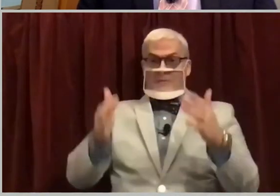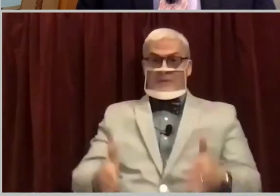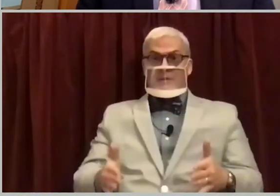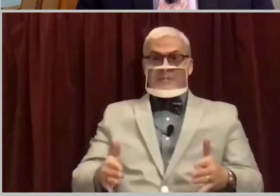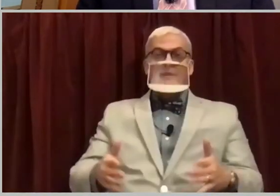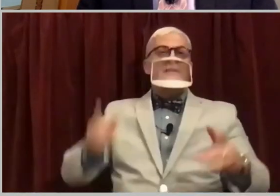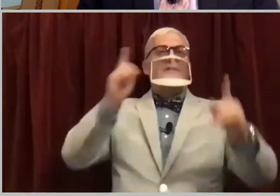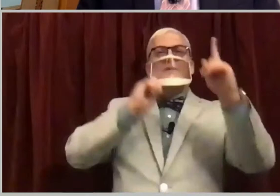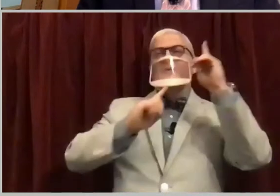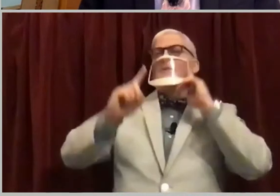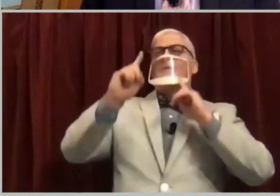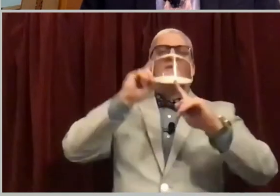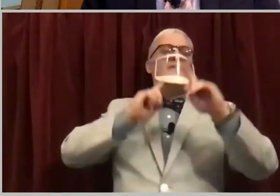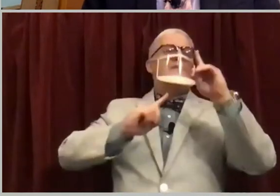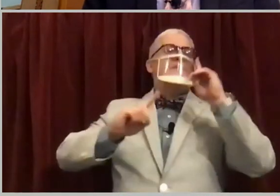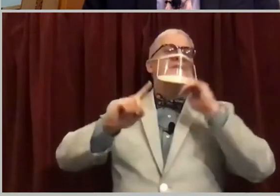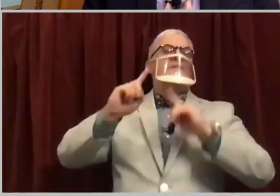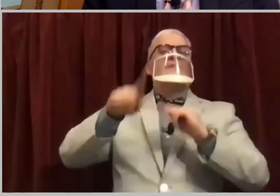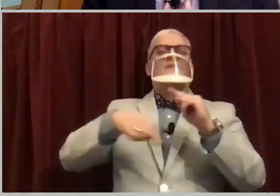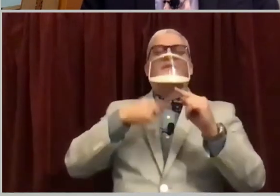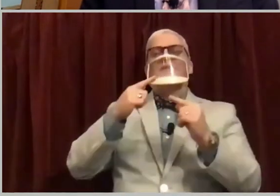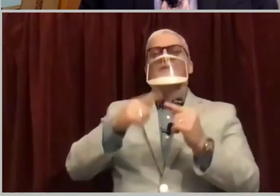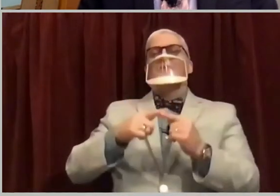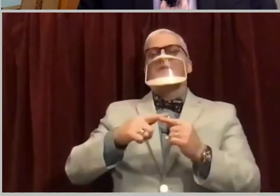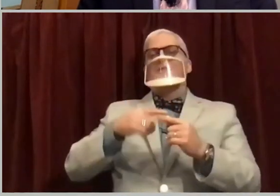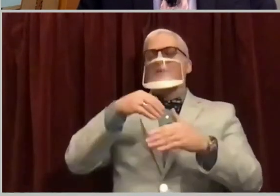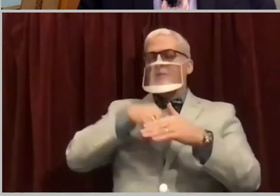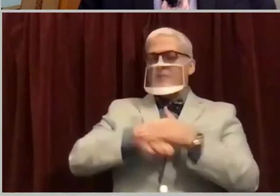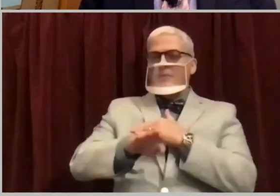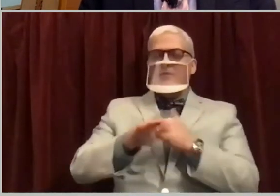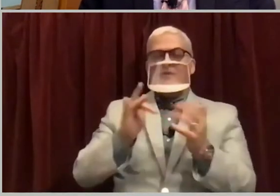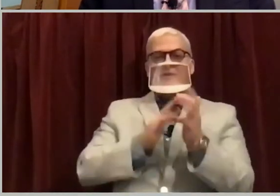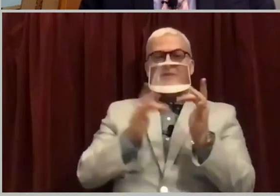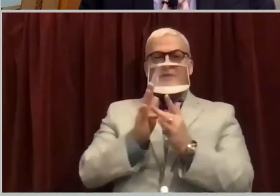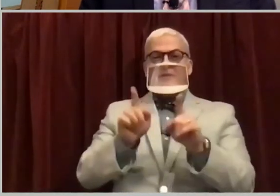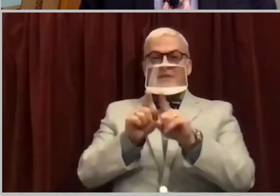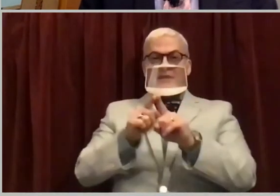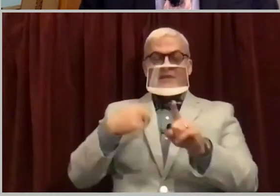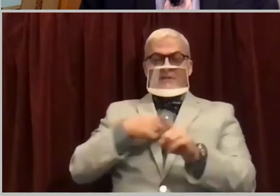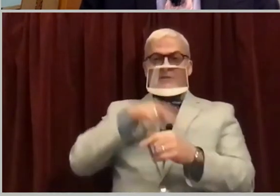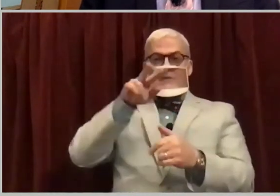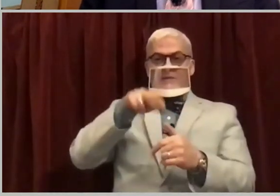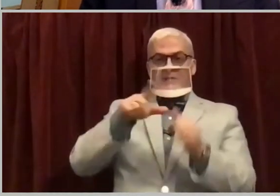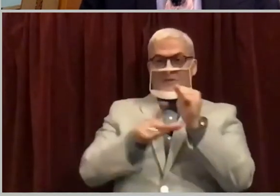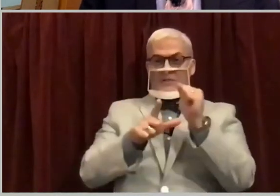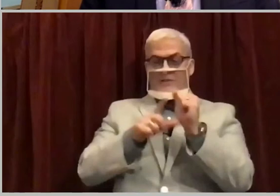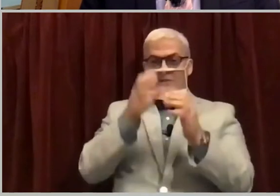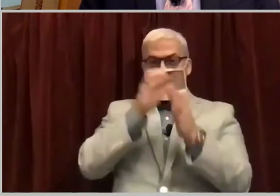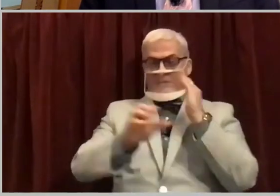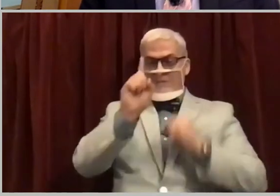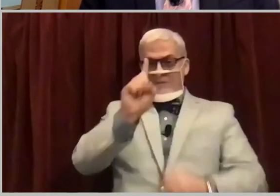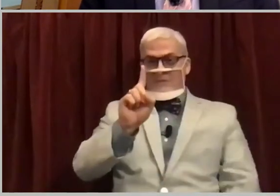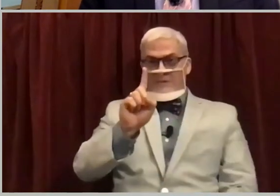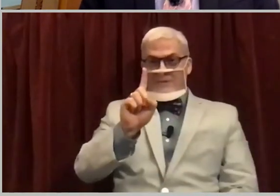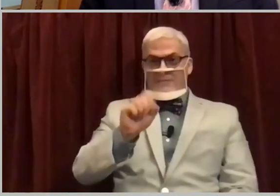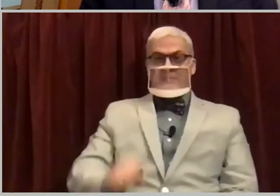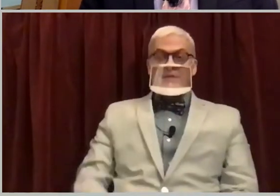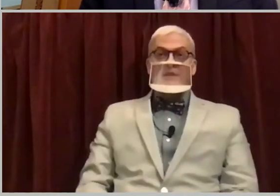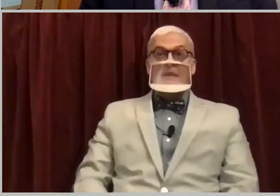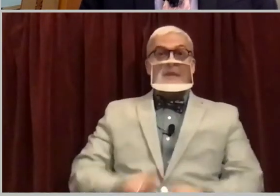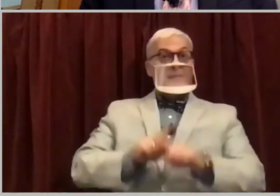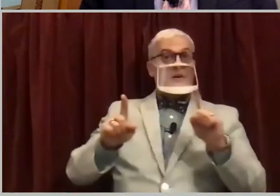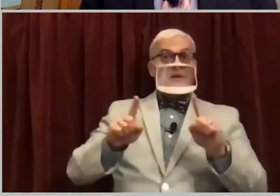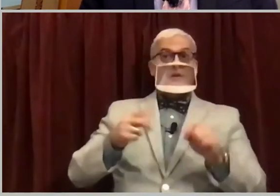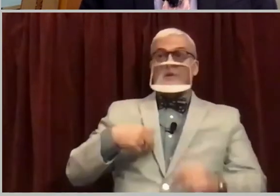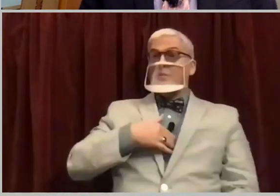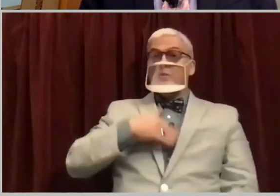for joy when the baby Jesus came near him, as we read in Luke chapter 1. Yet, interestingly enough, we don't see anywhere